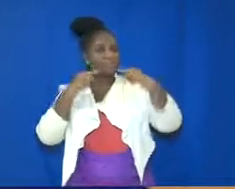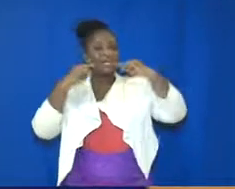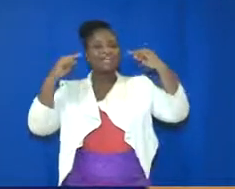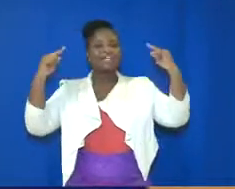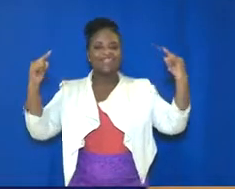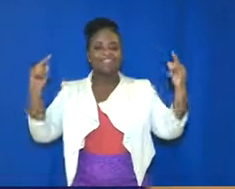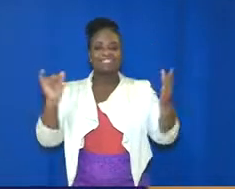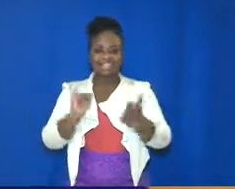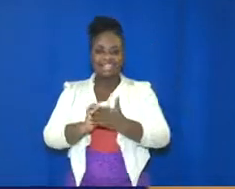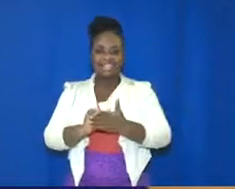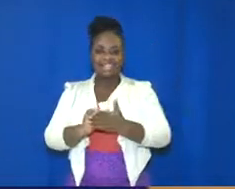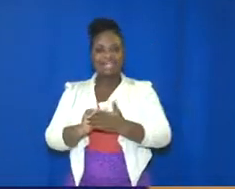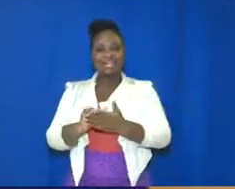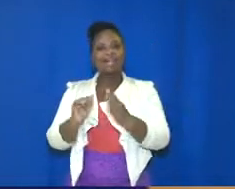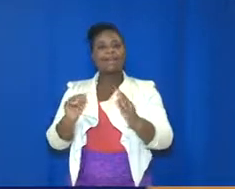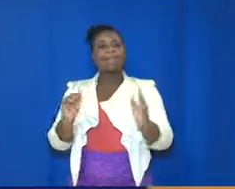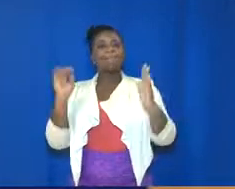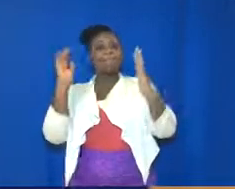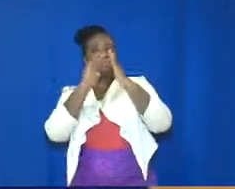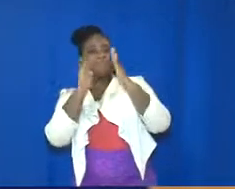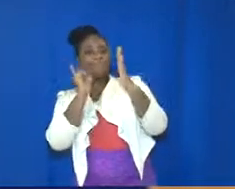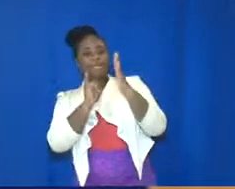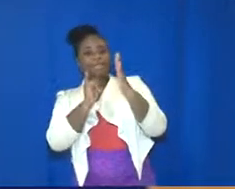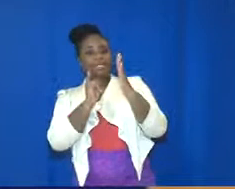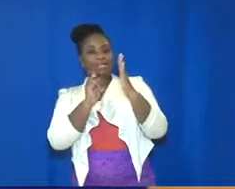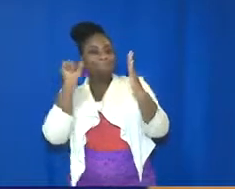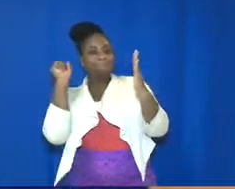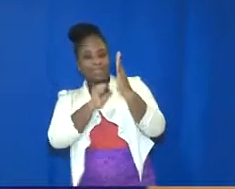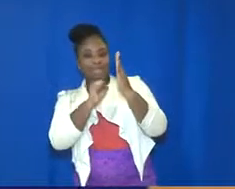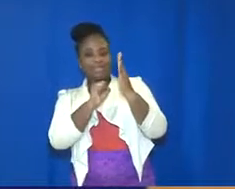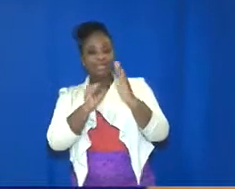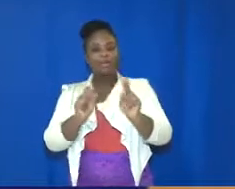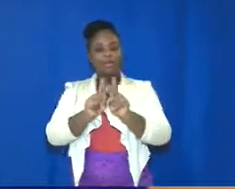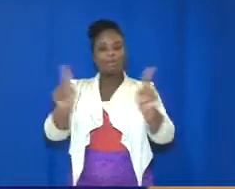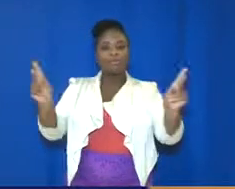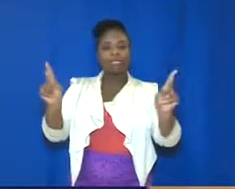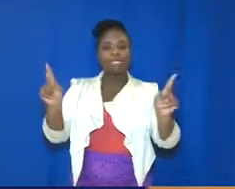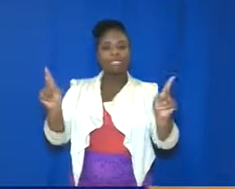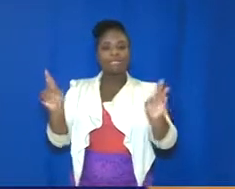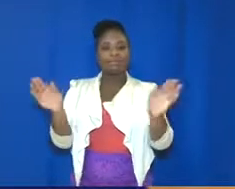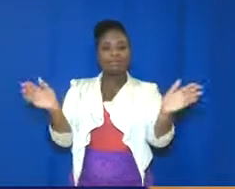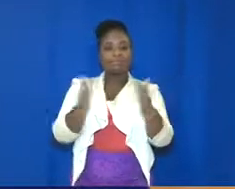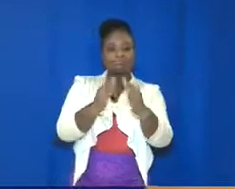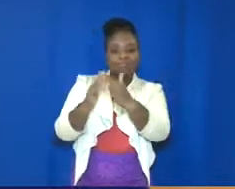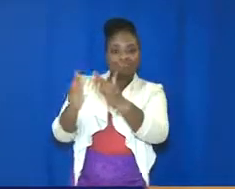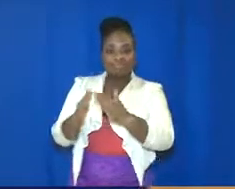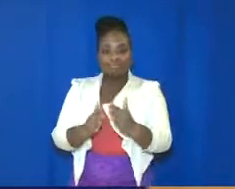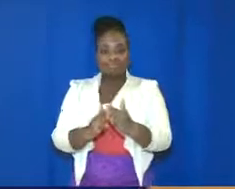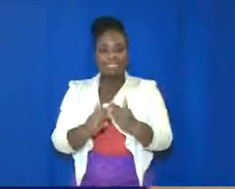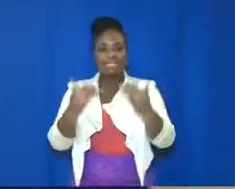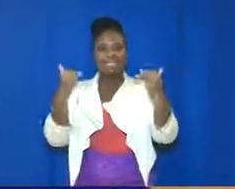to announce that the ban on public gatherings, as set out in Executive Instrument No.